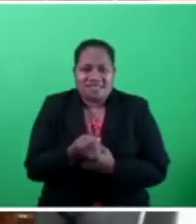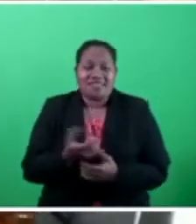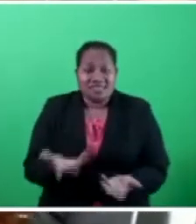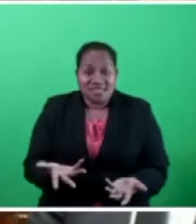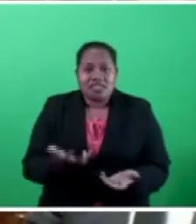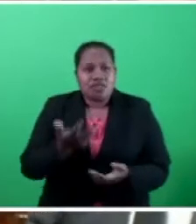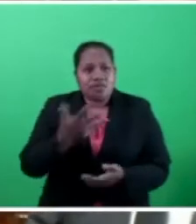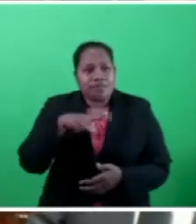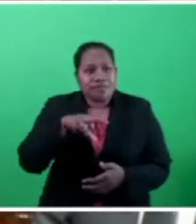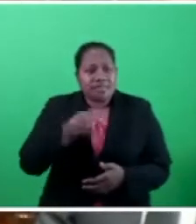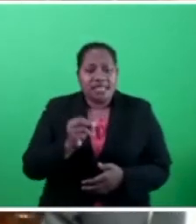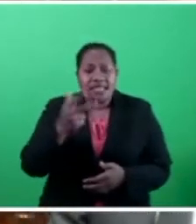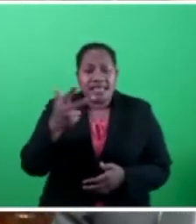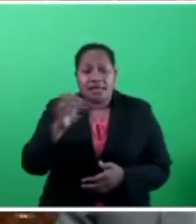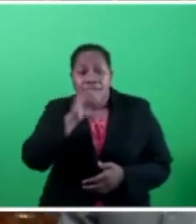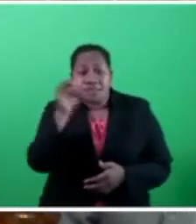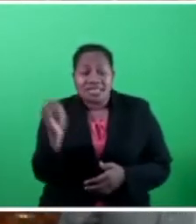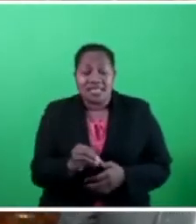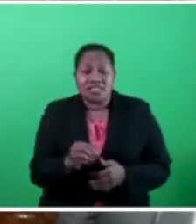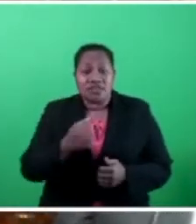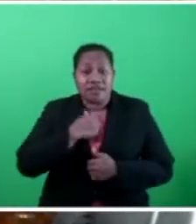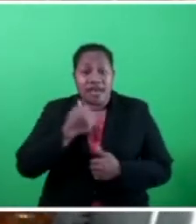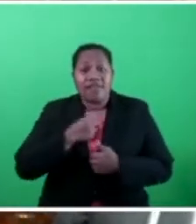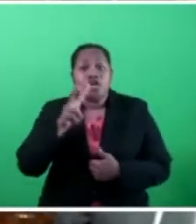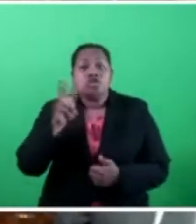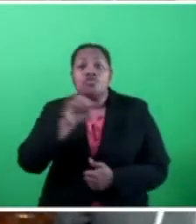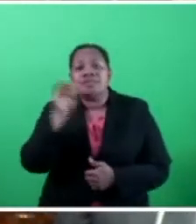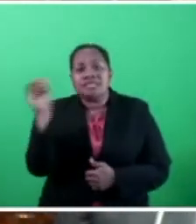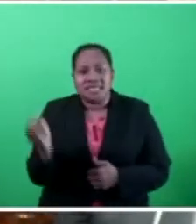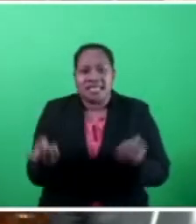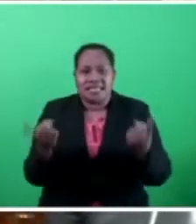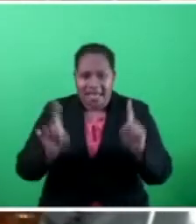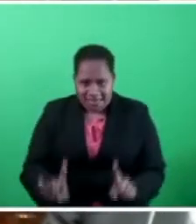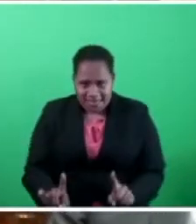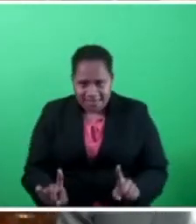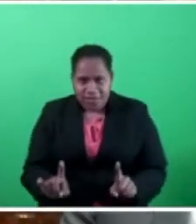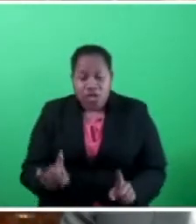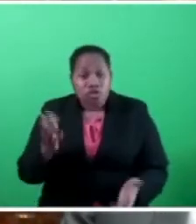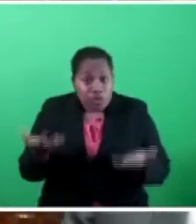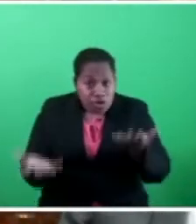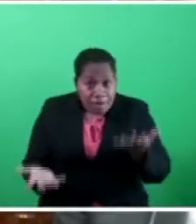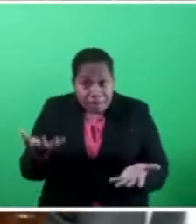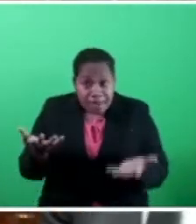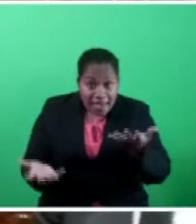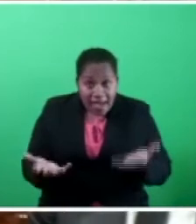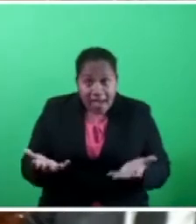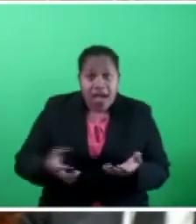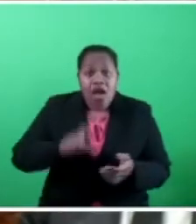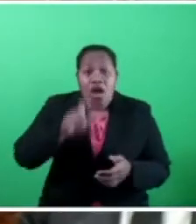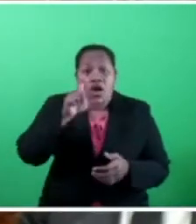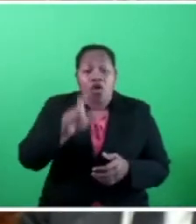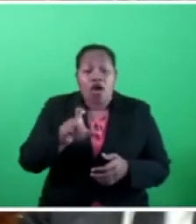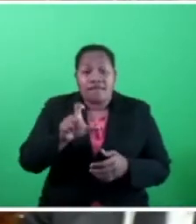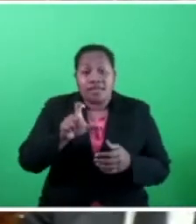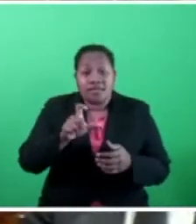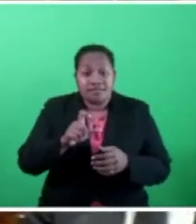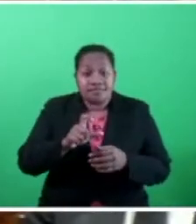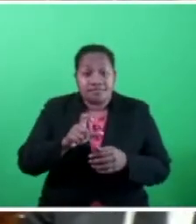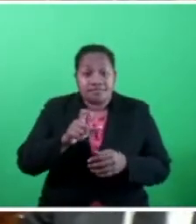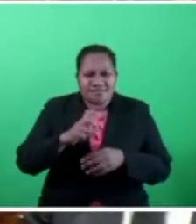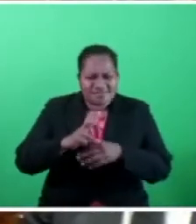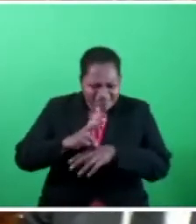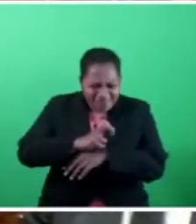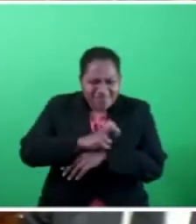survive, 2% die. For comparison, of COVID-19 survival rate is far